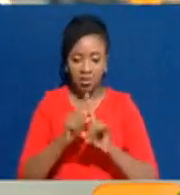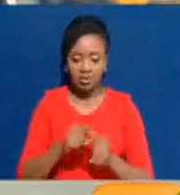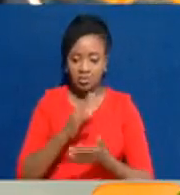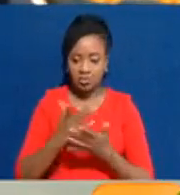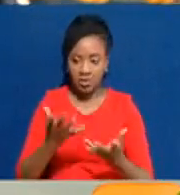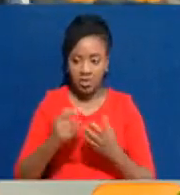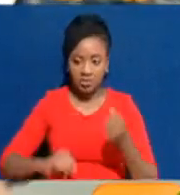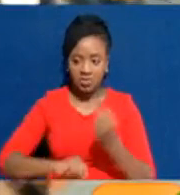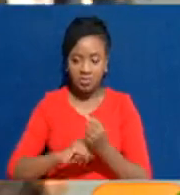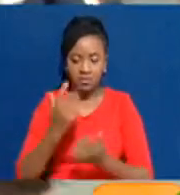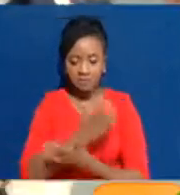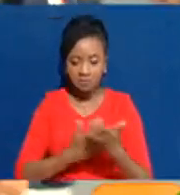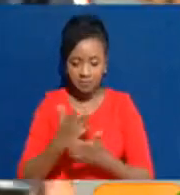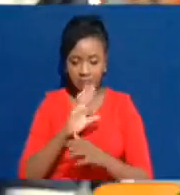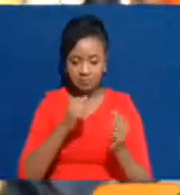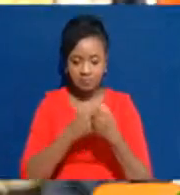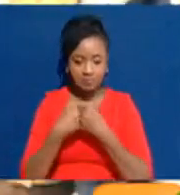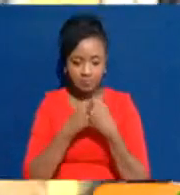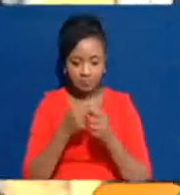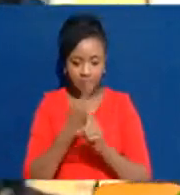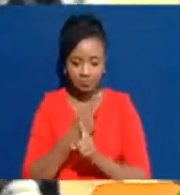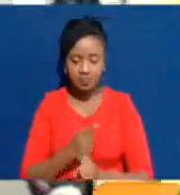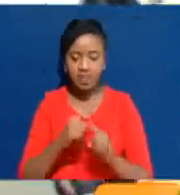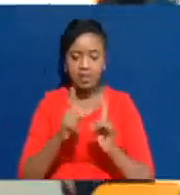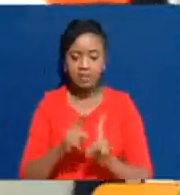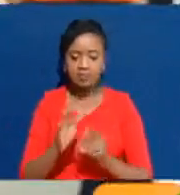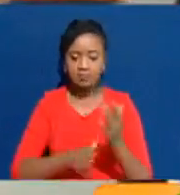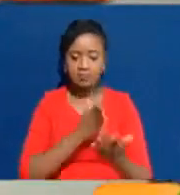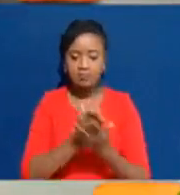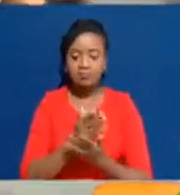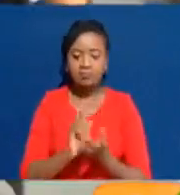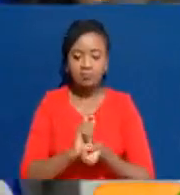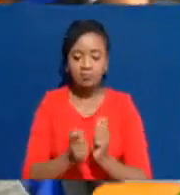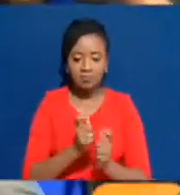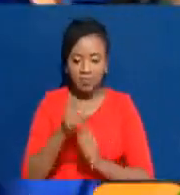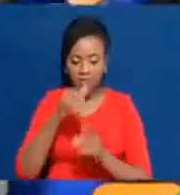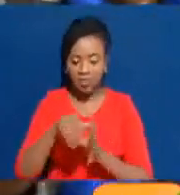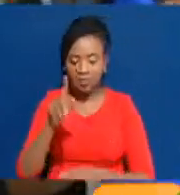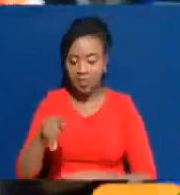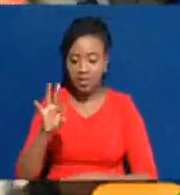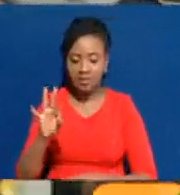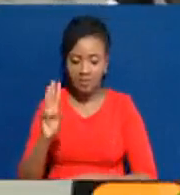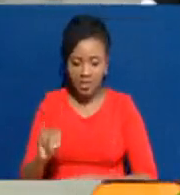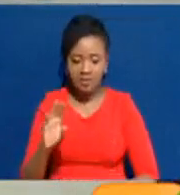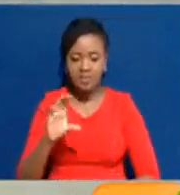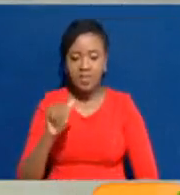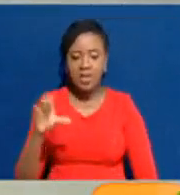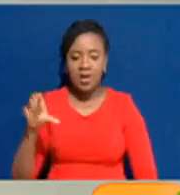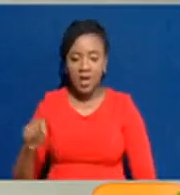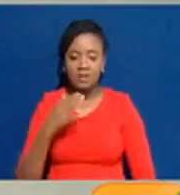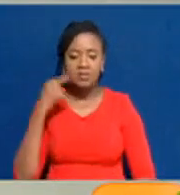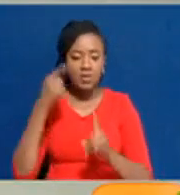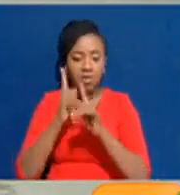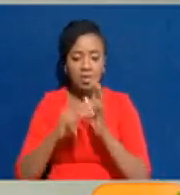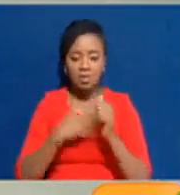shocks, the proposed changes in the PFM Act are expected to enhance transparency and accountability, two